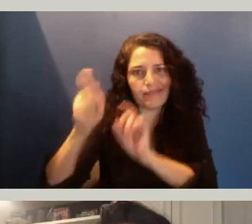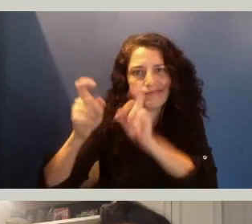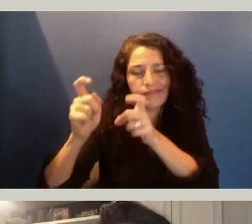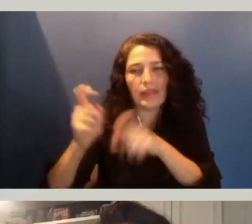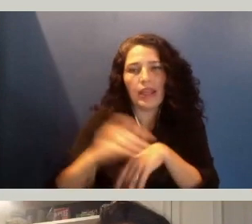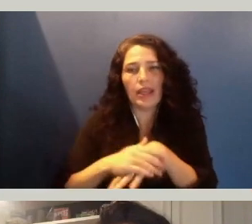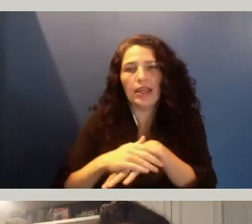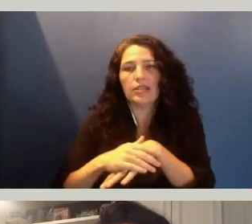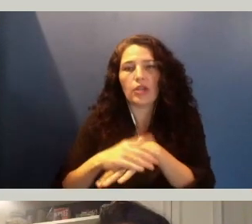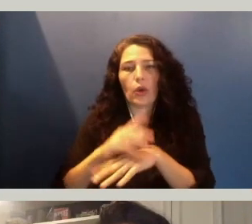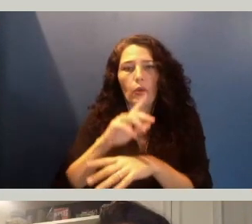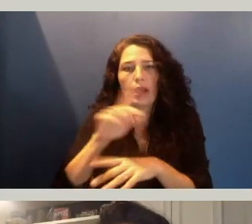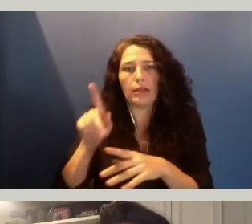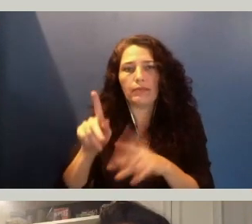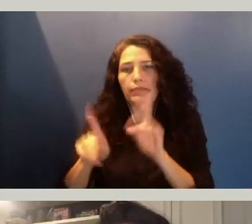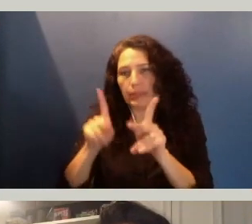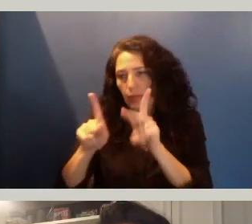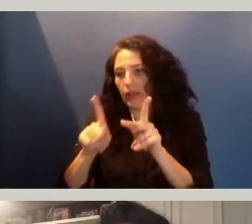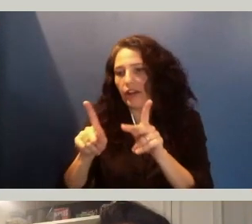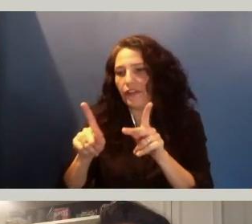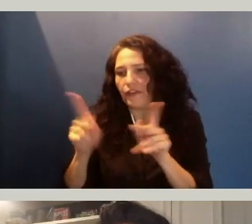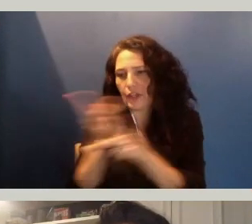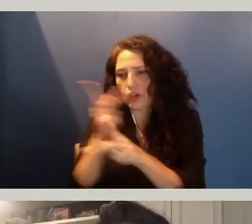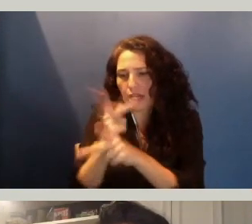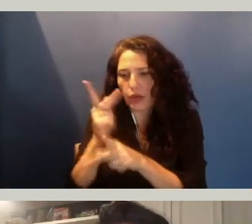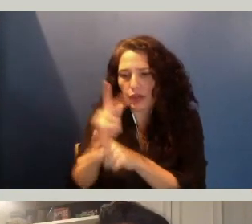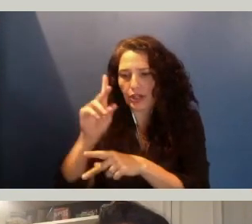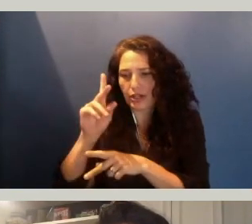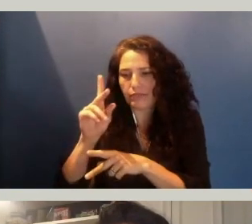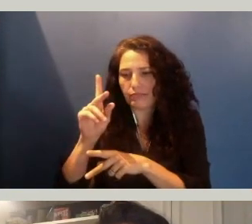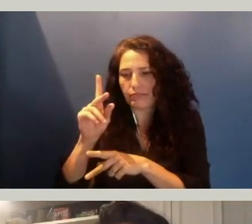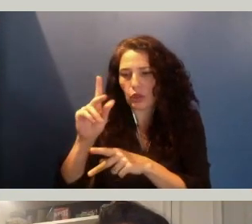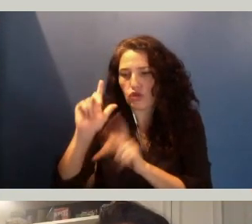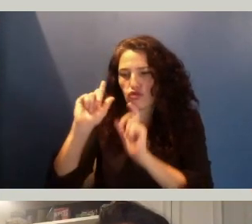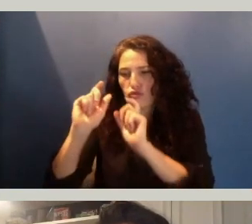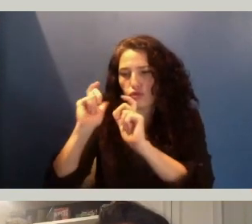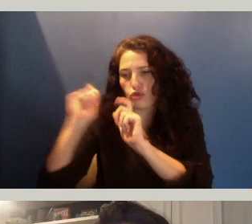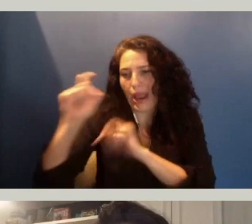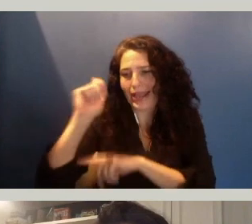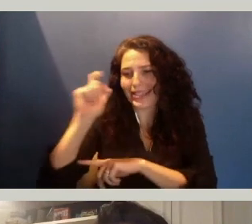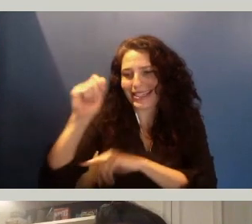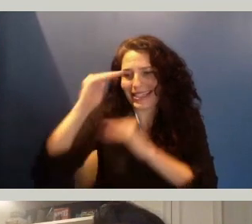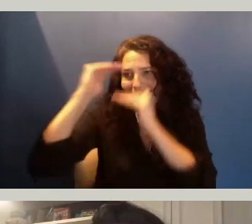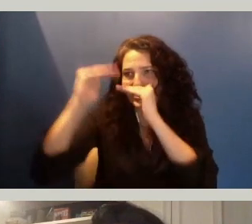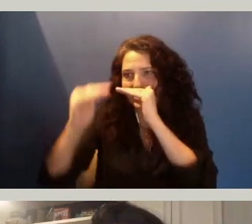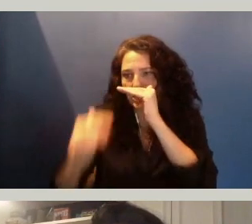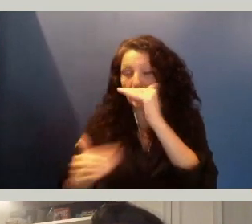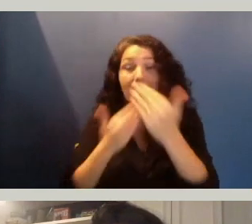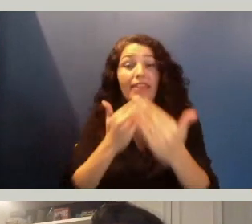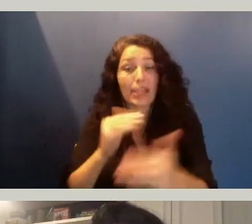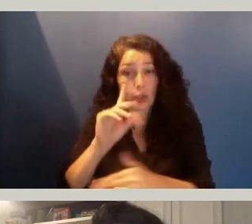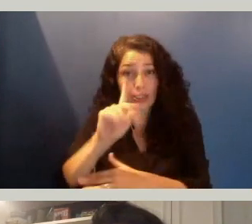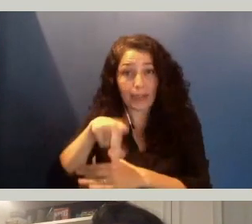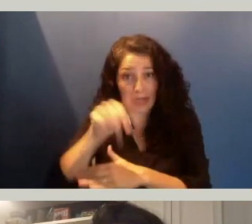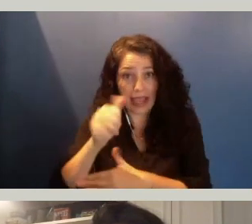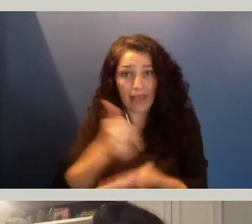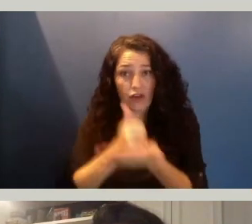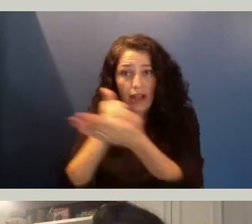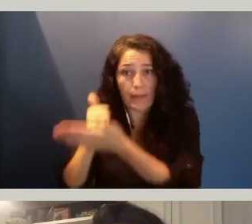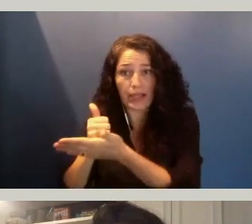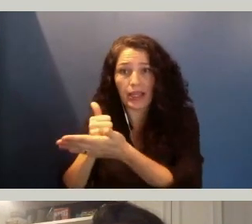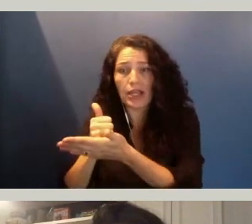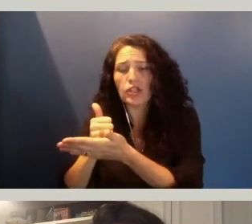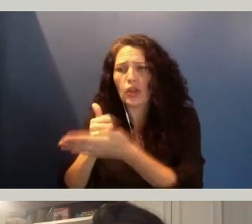tiers, thanks to DPA's great work on that the last few years, or that was published a few years ago, really prioritizing the role of grantor in that